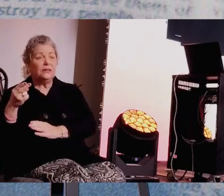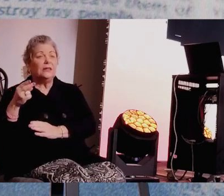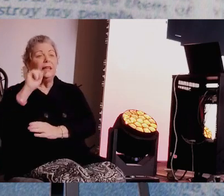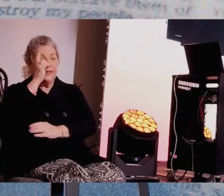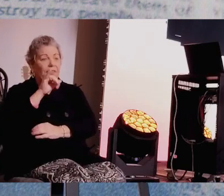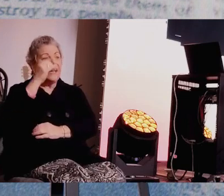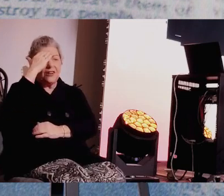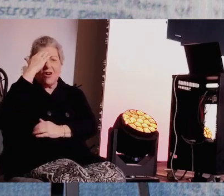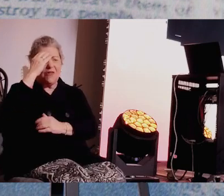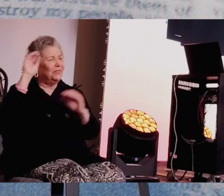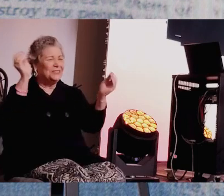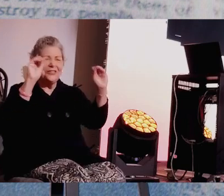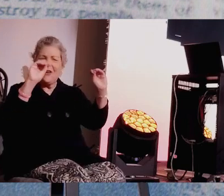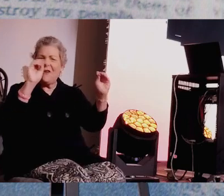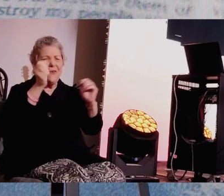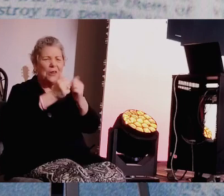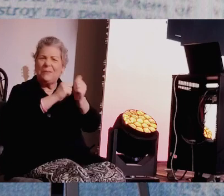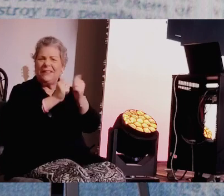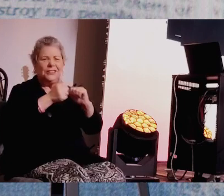they know there is no competition.